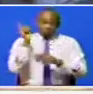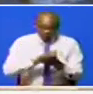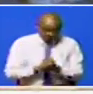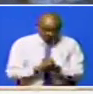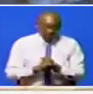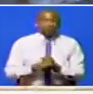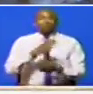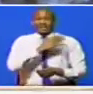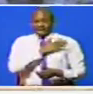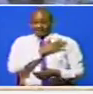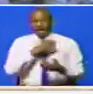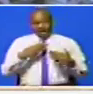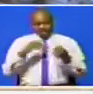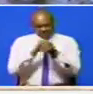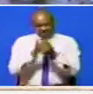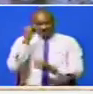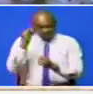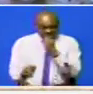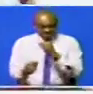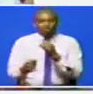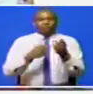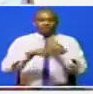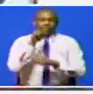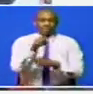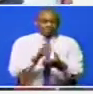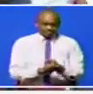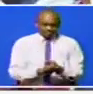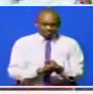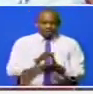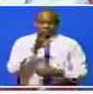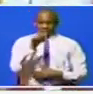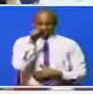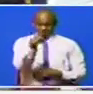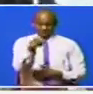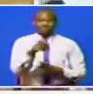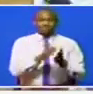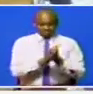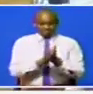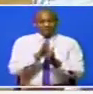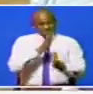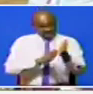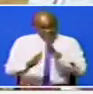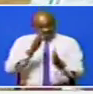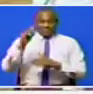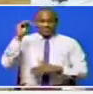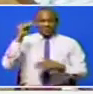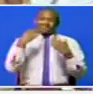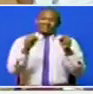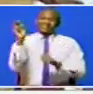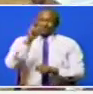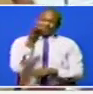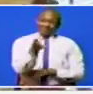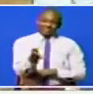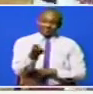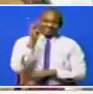that NASA has until Friday to do so. And on that note, the planned swearing-in of President Uhuru Kenyatta